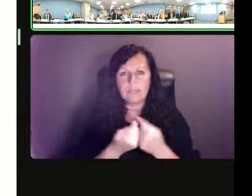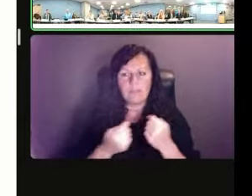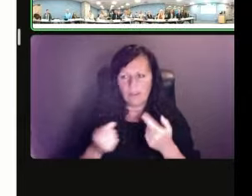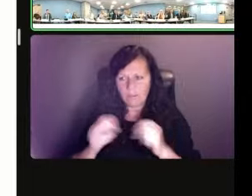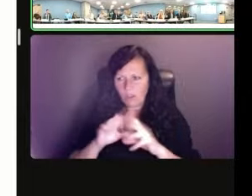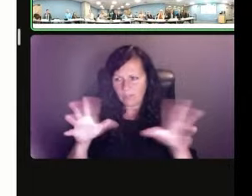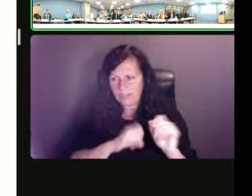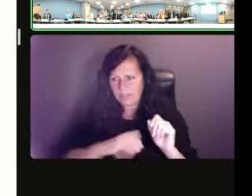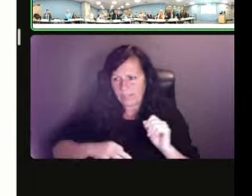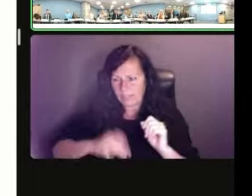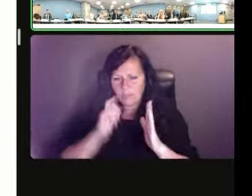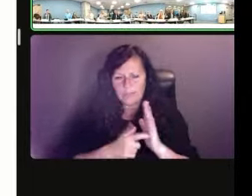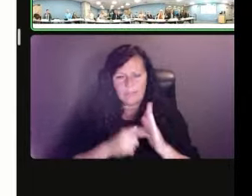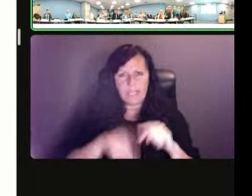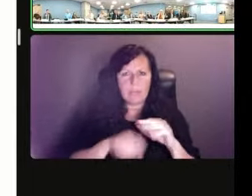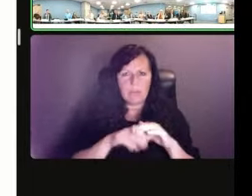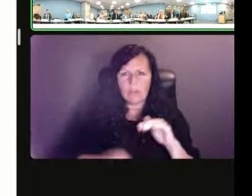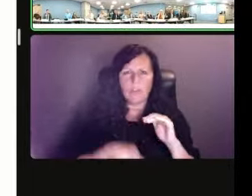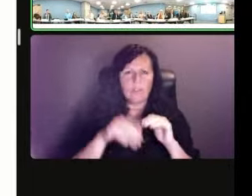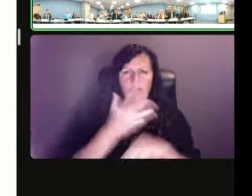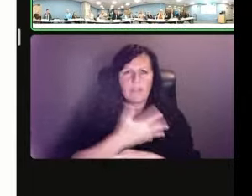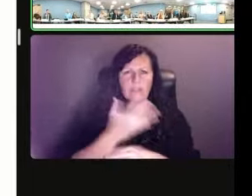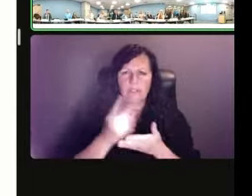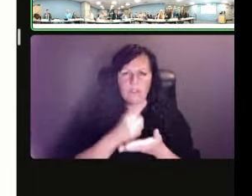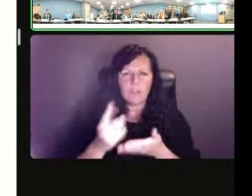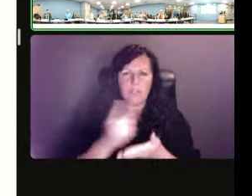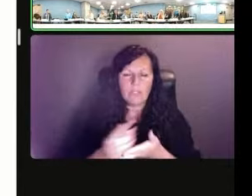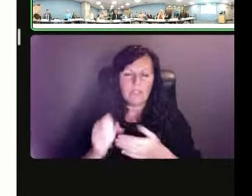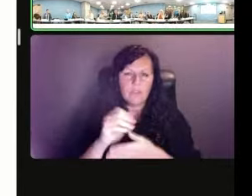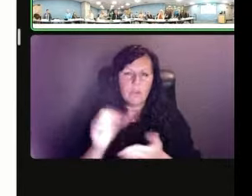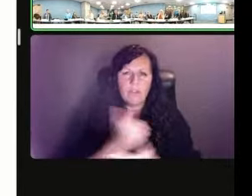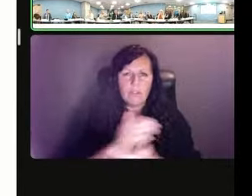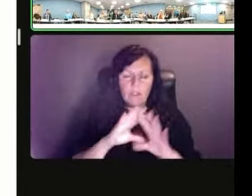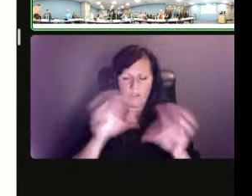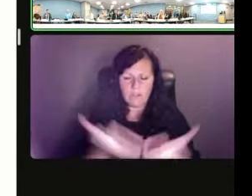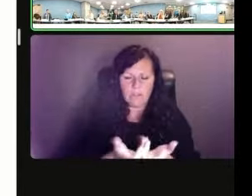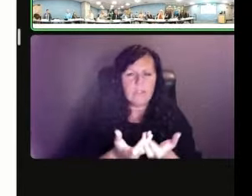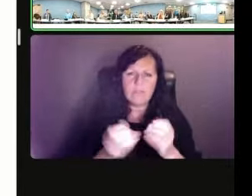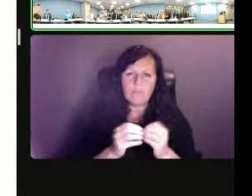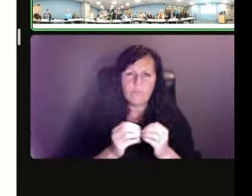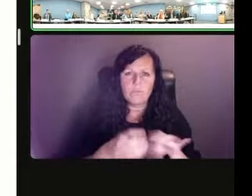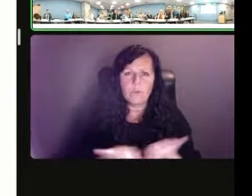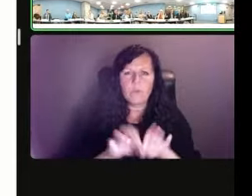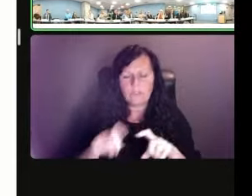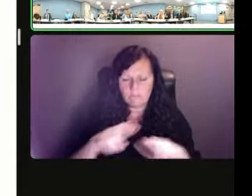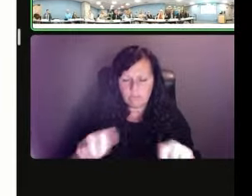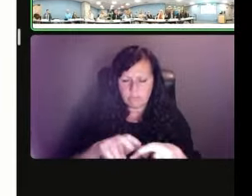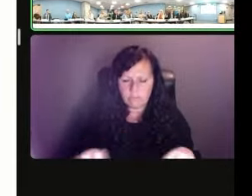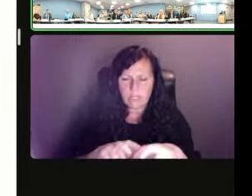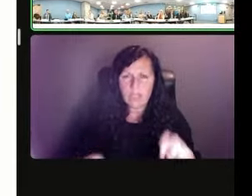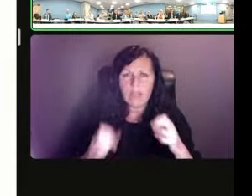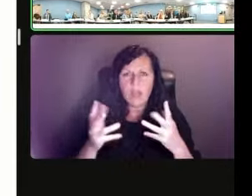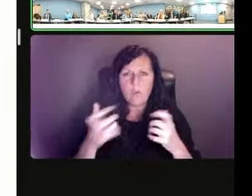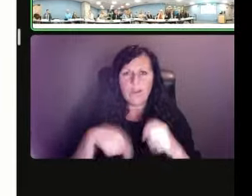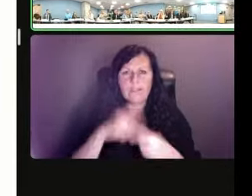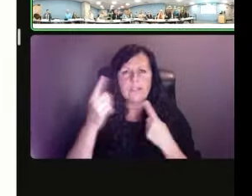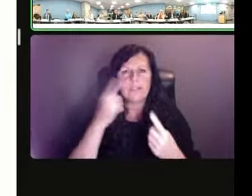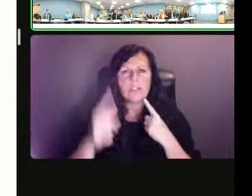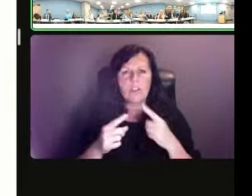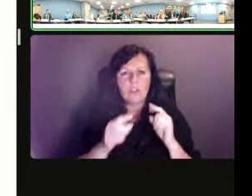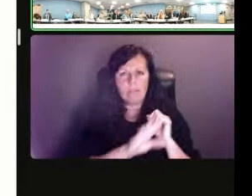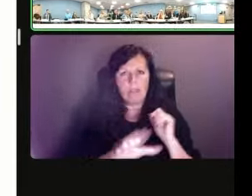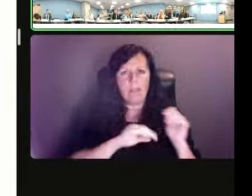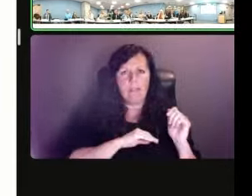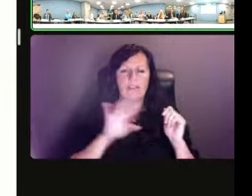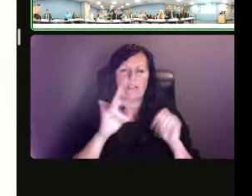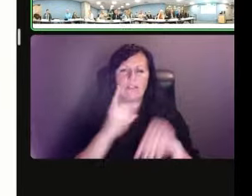than 5 days a week, will be even more important. So I would like to look at scenarios that get us to 7 days a week there. I